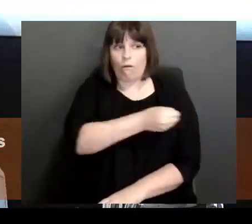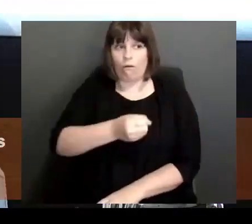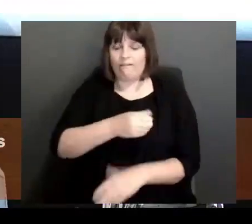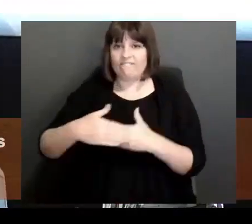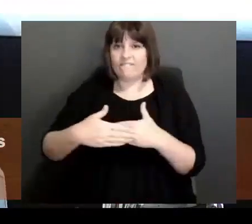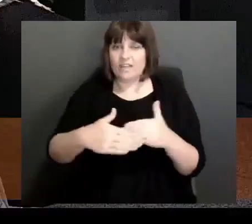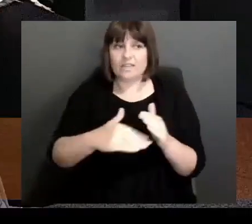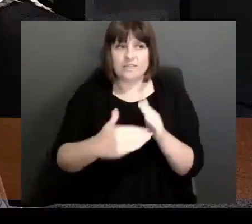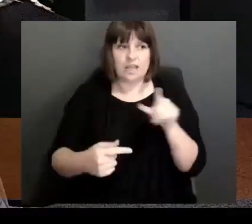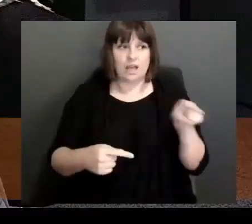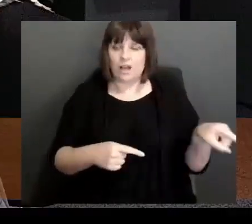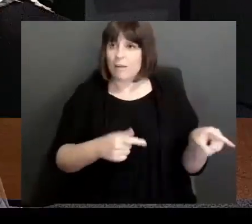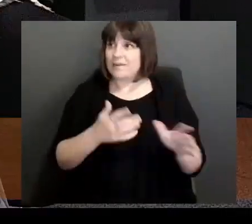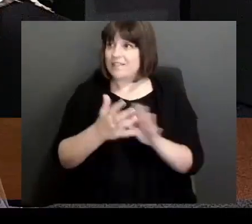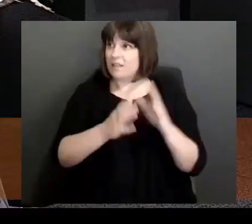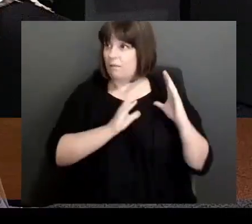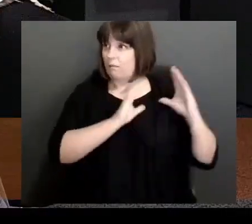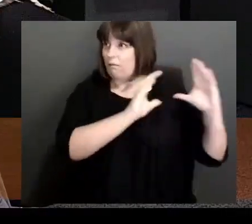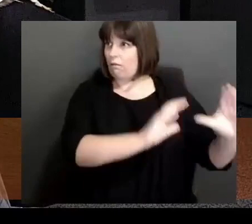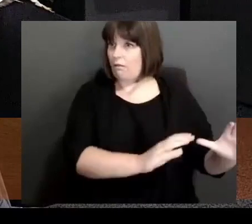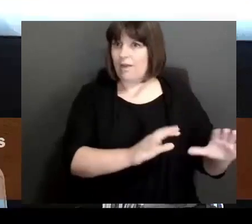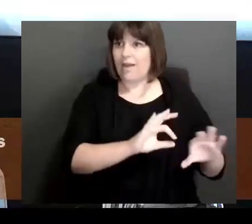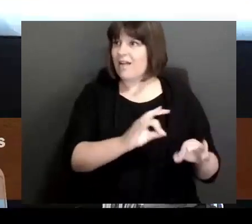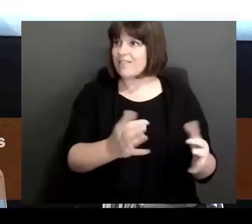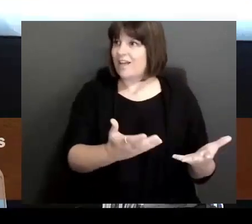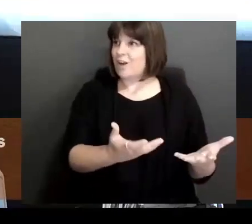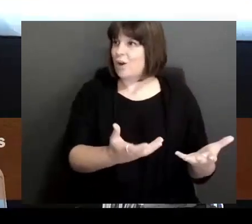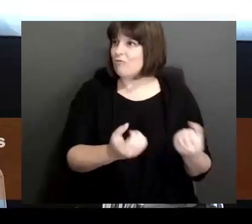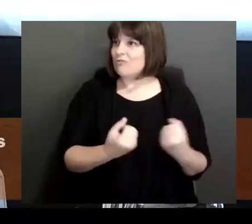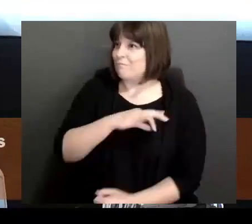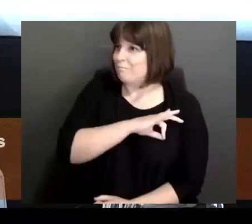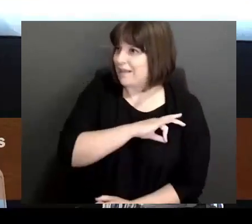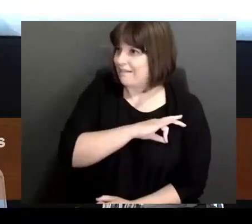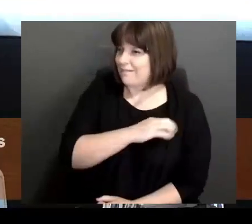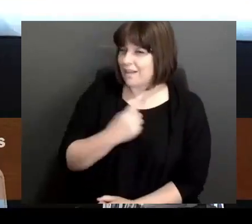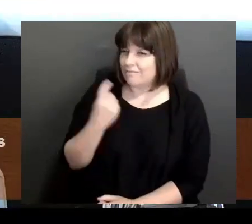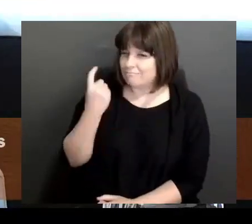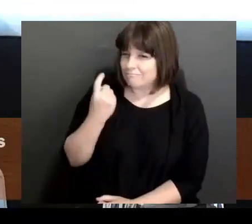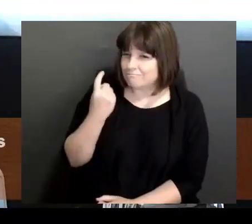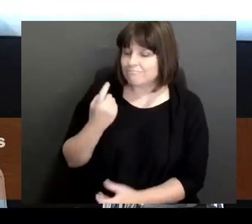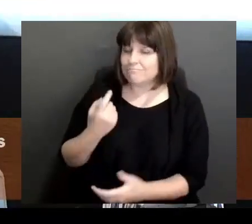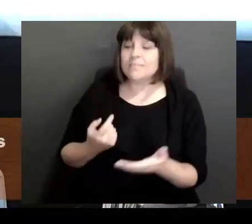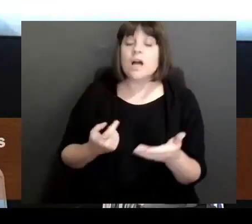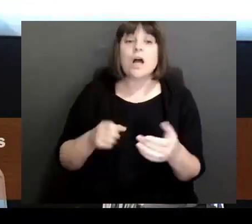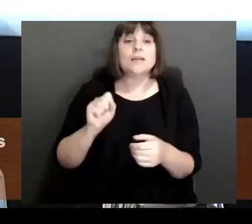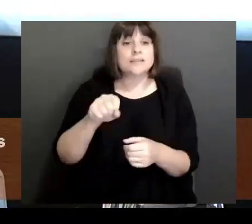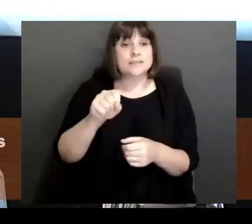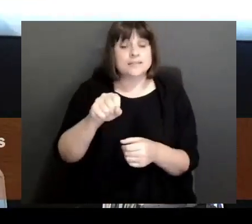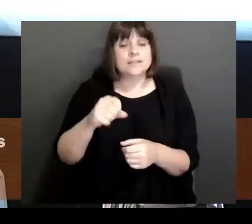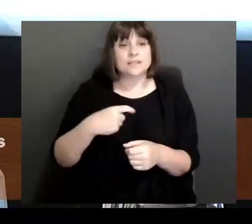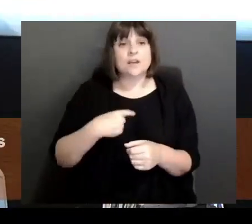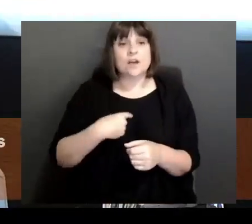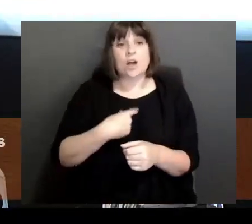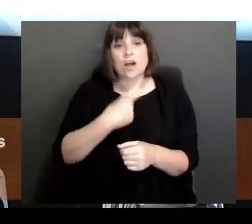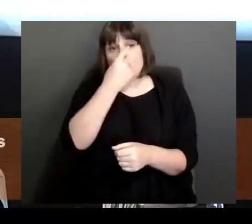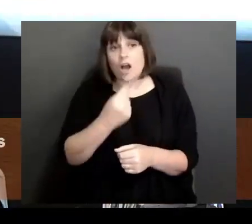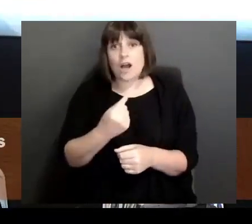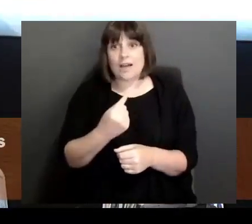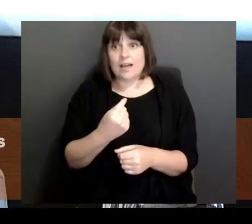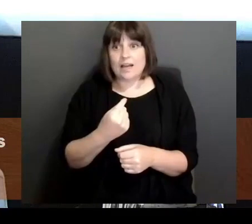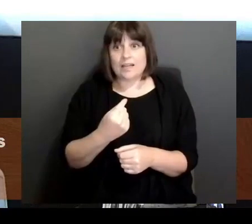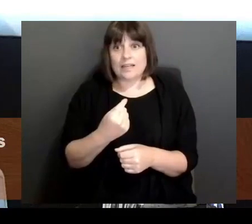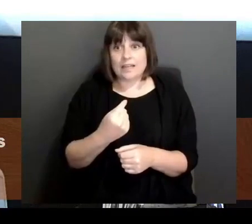inherit the problem rather than any of the benefits. Yes. I would say that I can certainly point to a grant here and